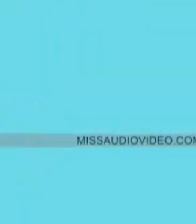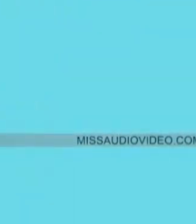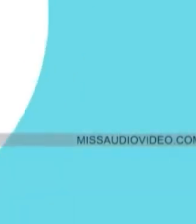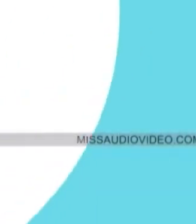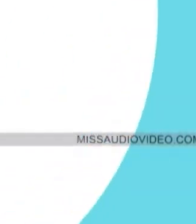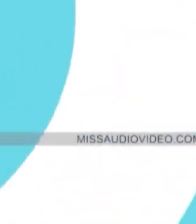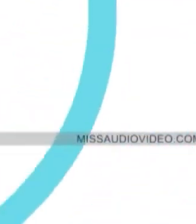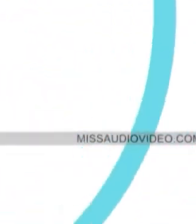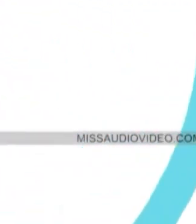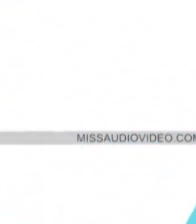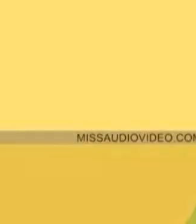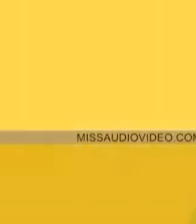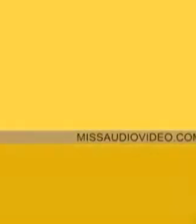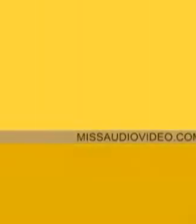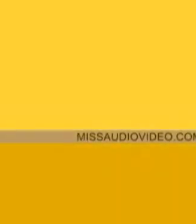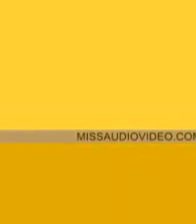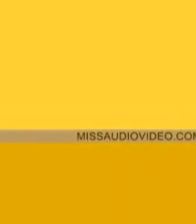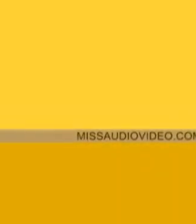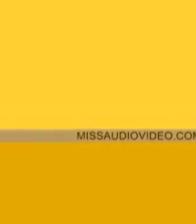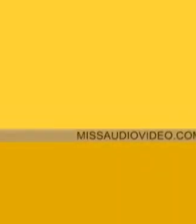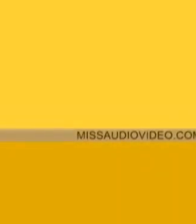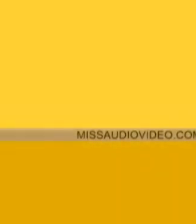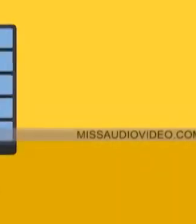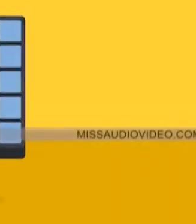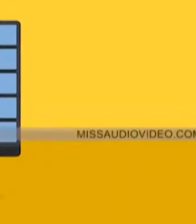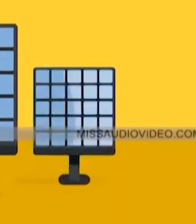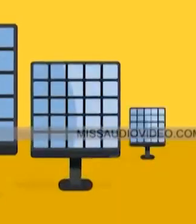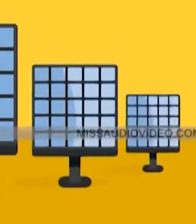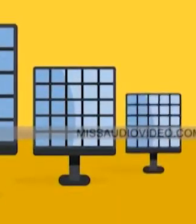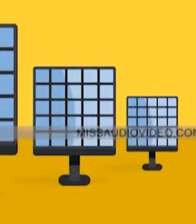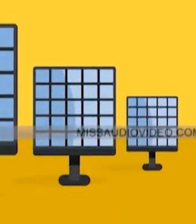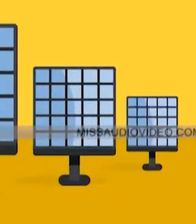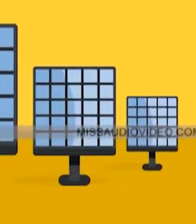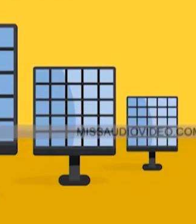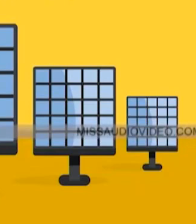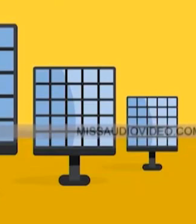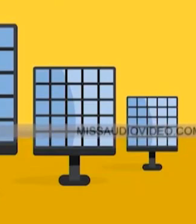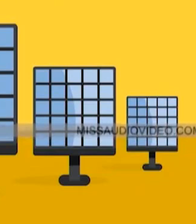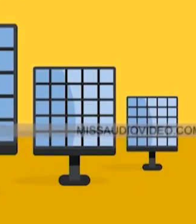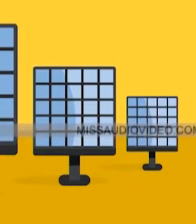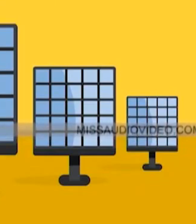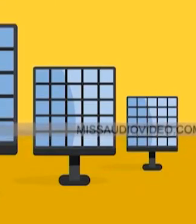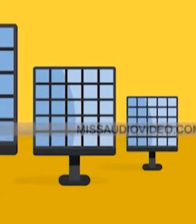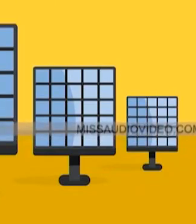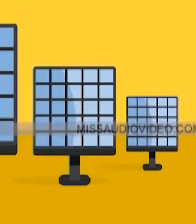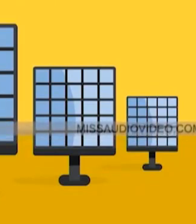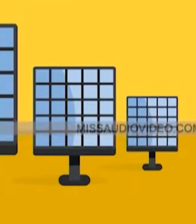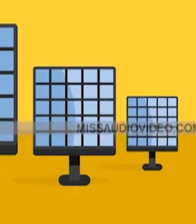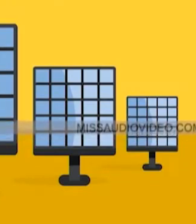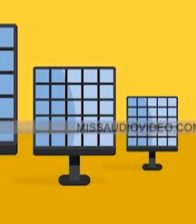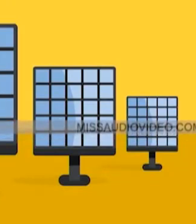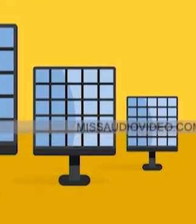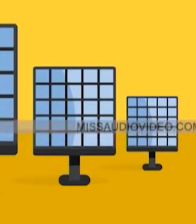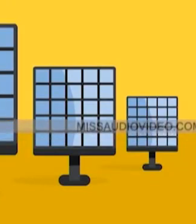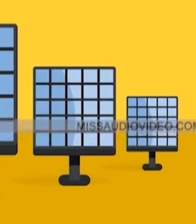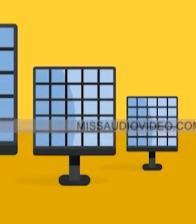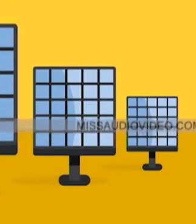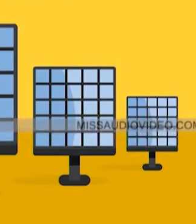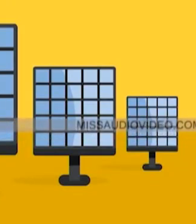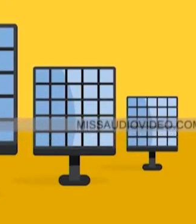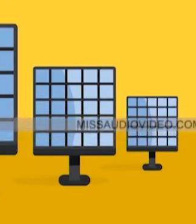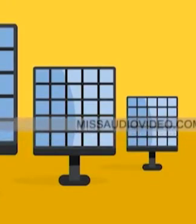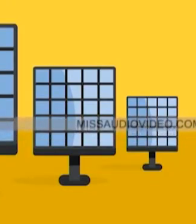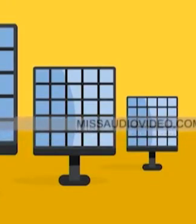free. So, how does it work? Solar electricity is generated by using photovoltaic cell technology, which has been perfected